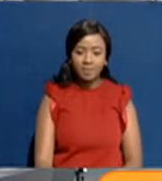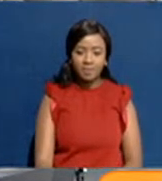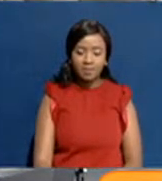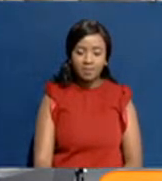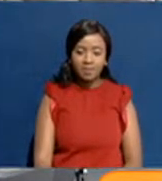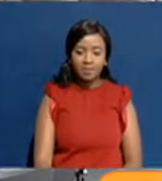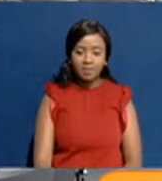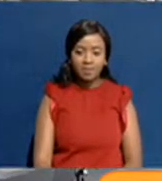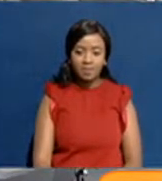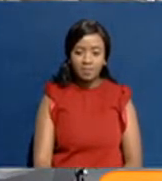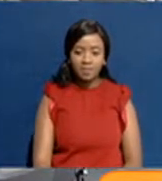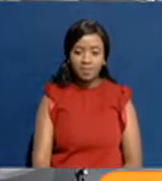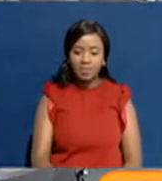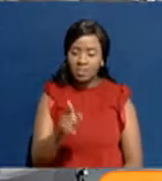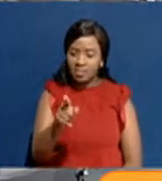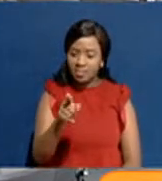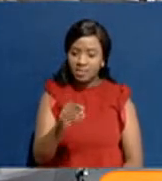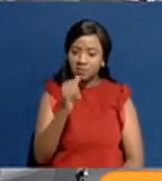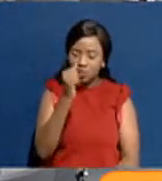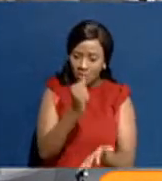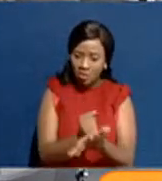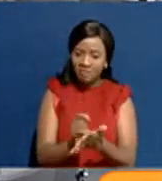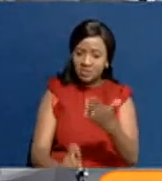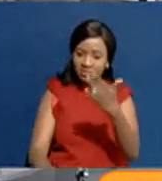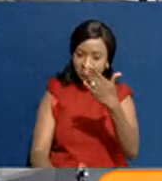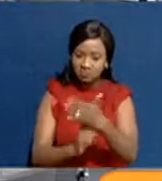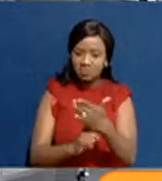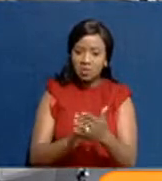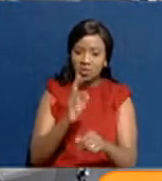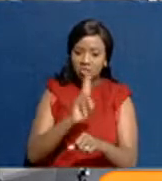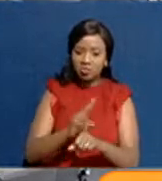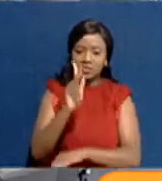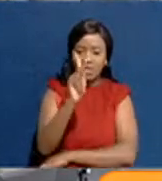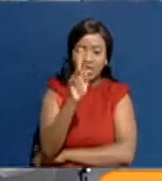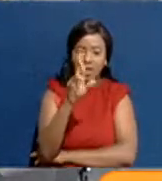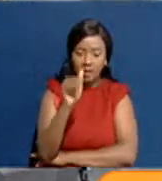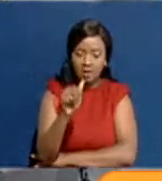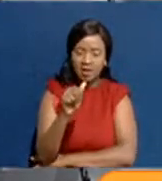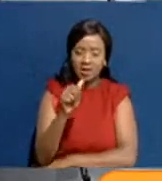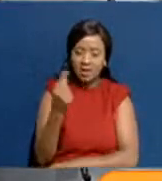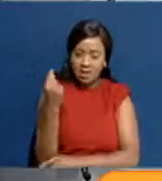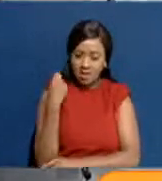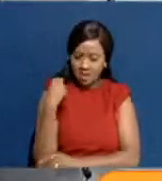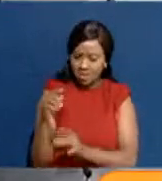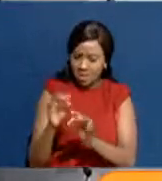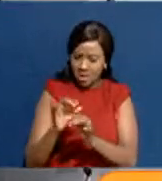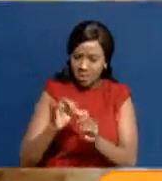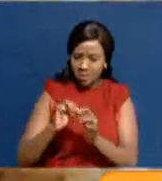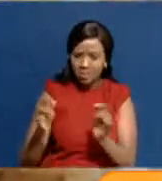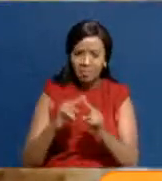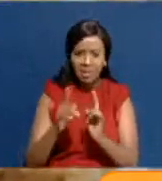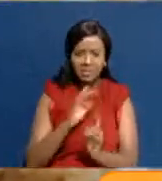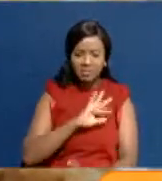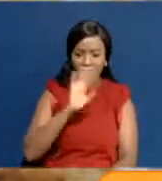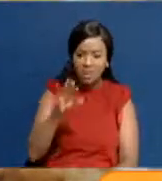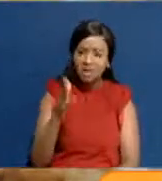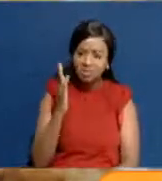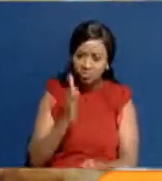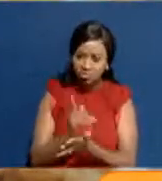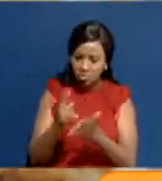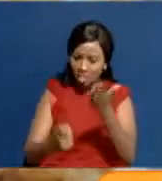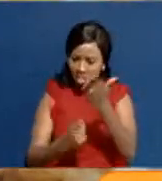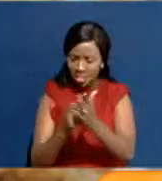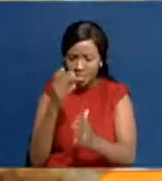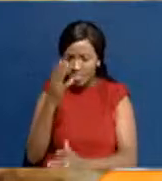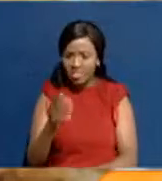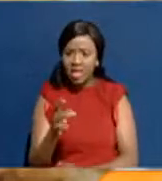that the warehouse was sealed using KRA numbered seals. And then when people come less than 2 weeks later, there are seals there. The door is